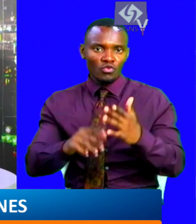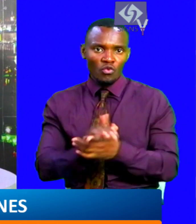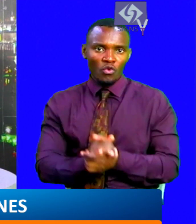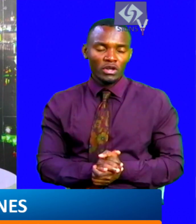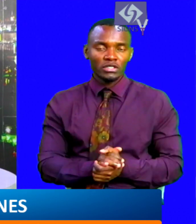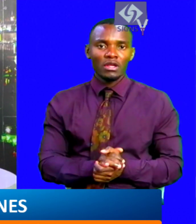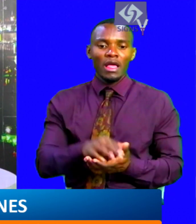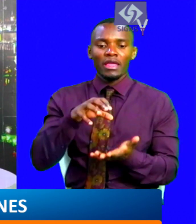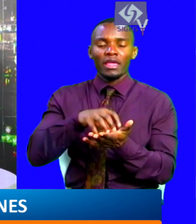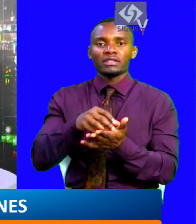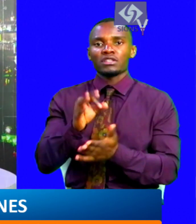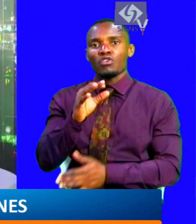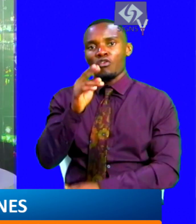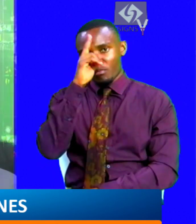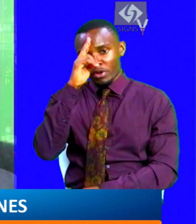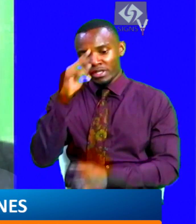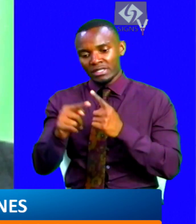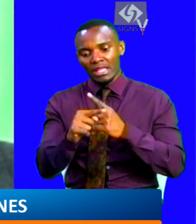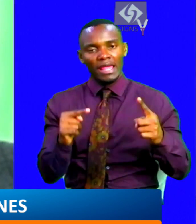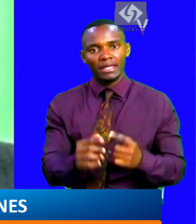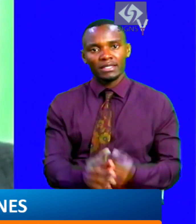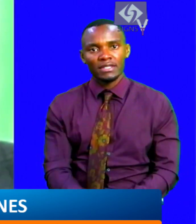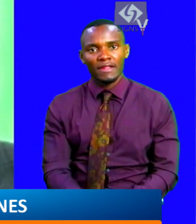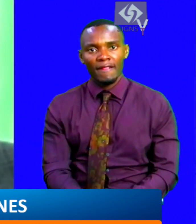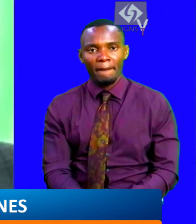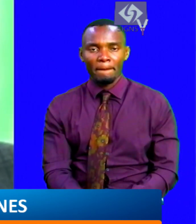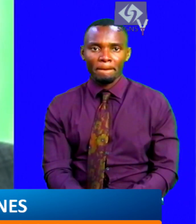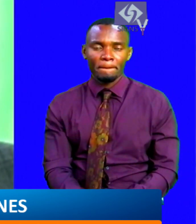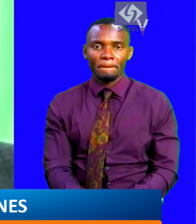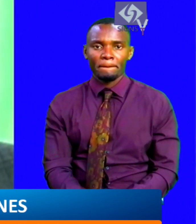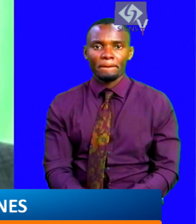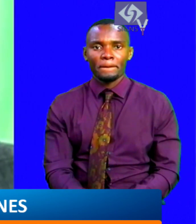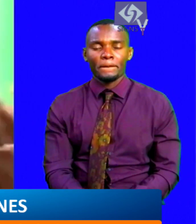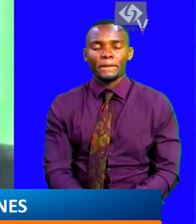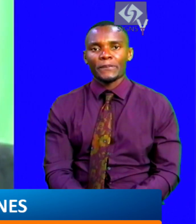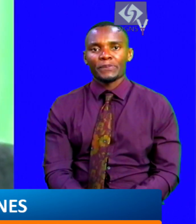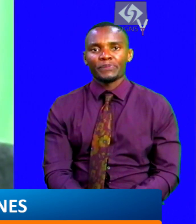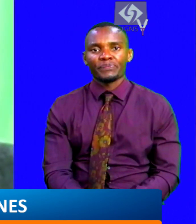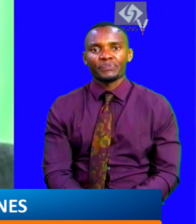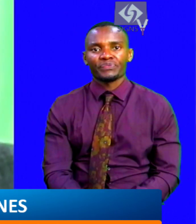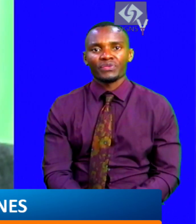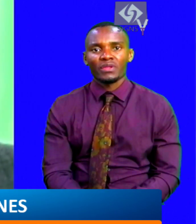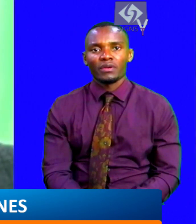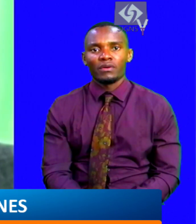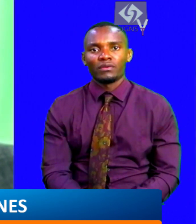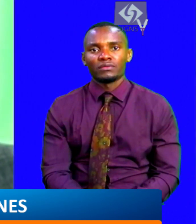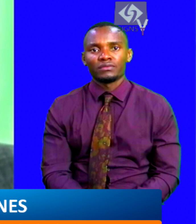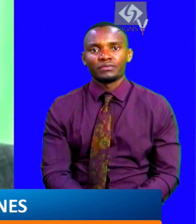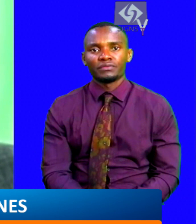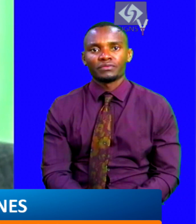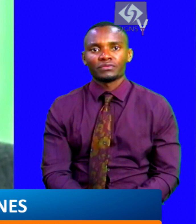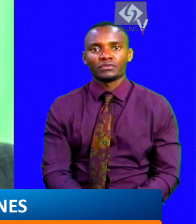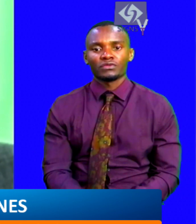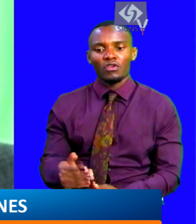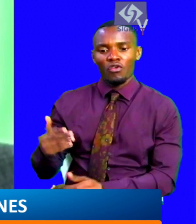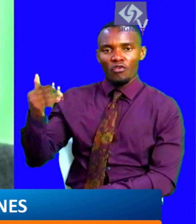police killings documented and investigations ongoing, which fly opposite in the face of President William Ruto's pledge